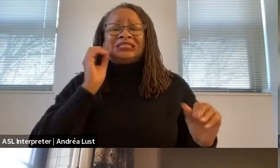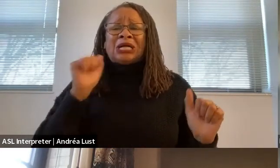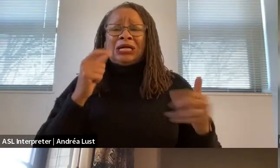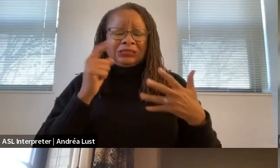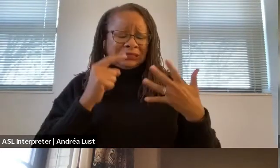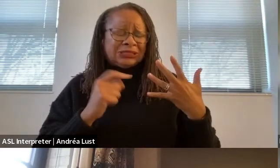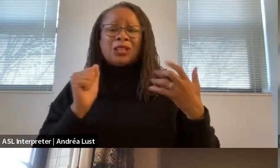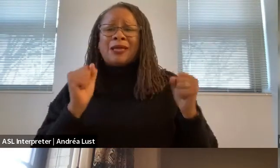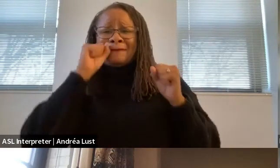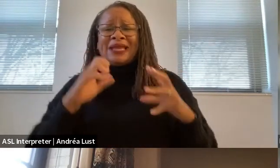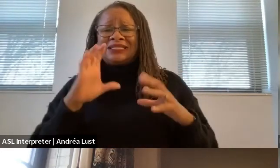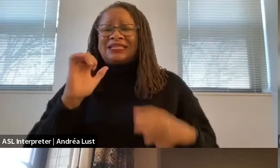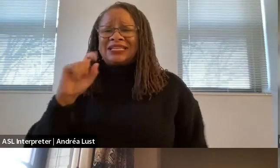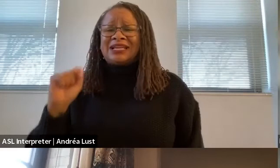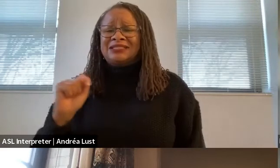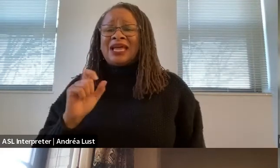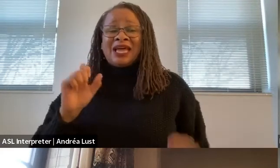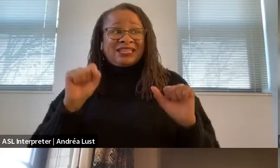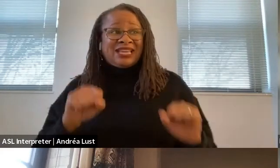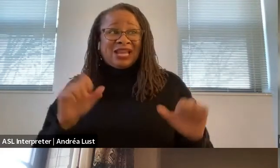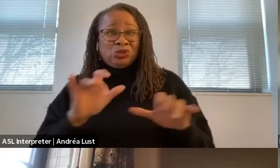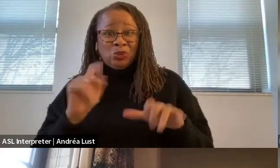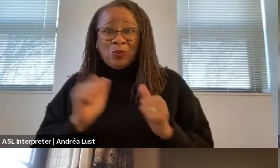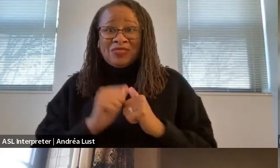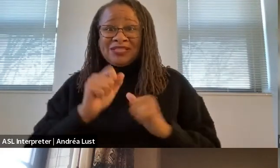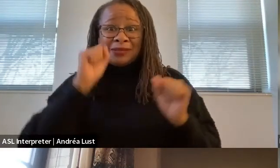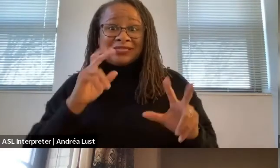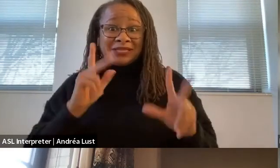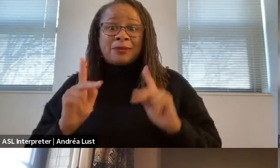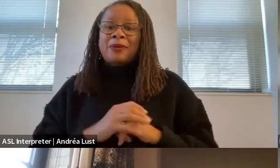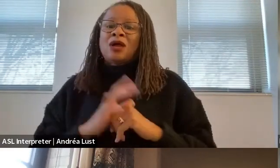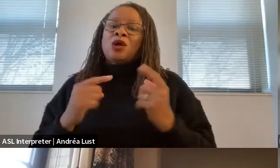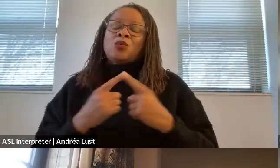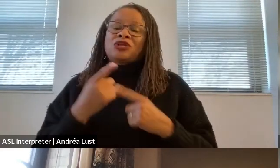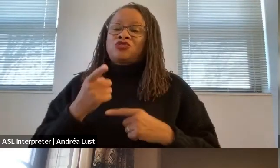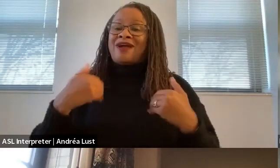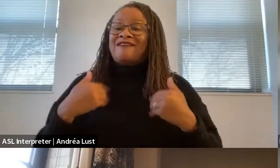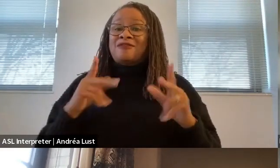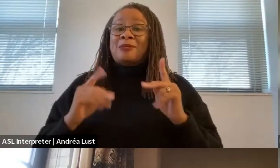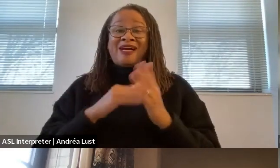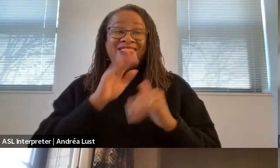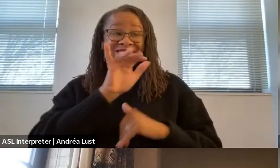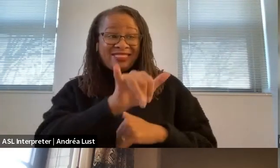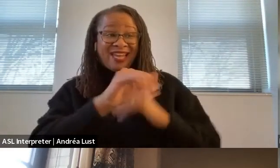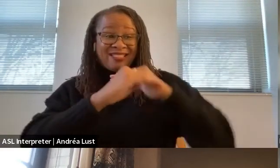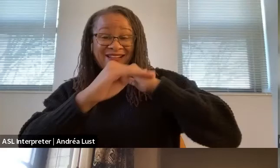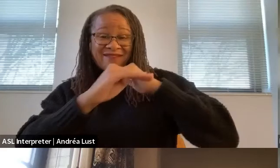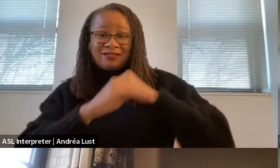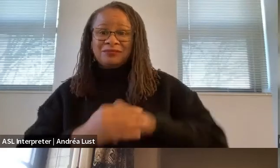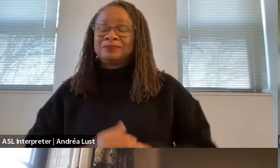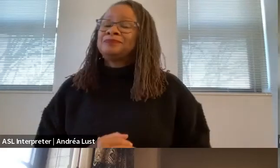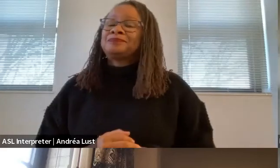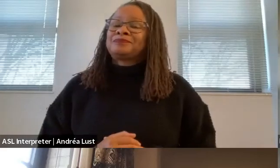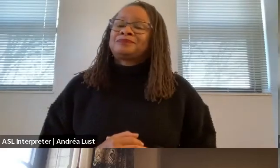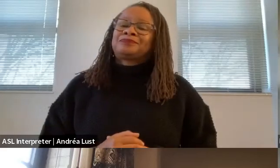amazing cast, am I going to be able to pull it off? And when you have people at that level, you know,